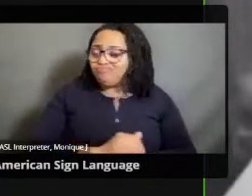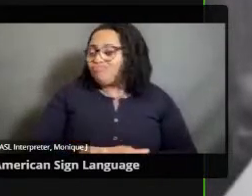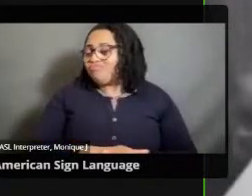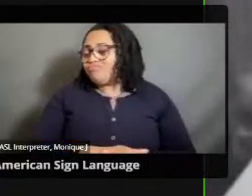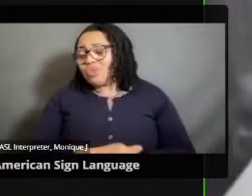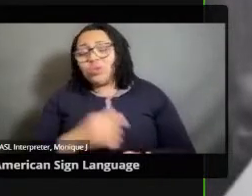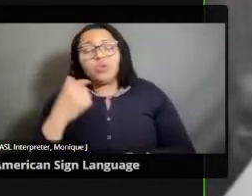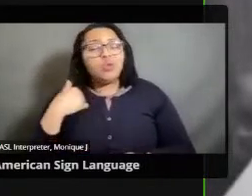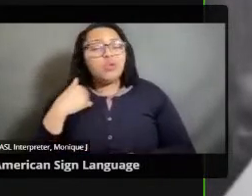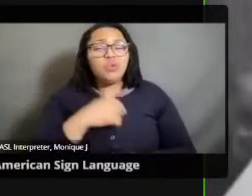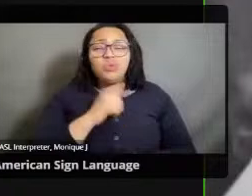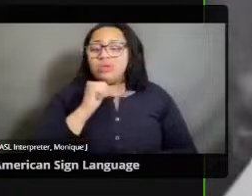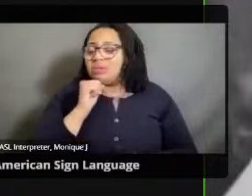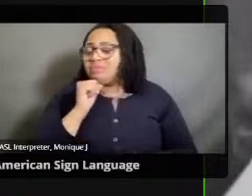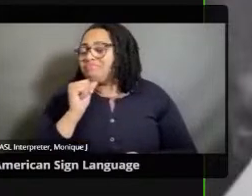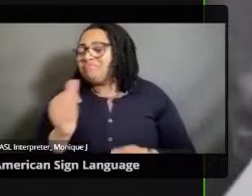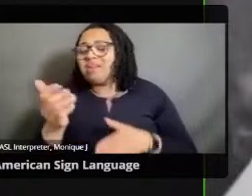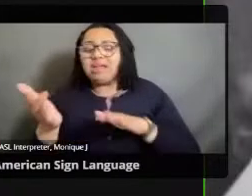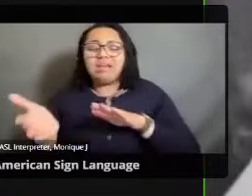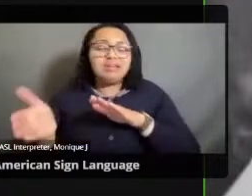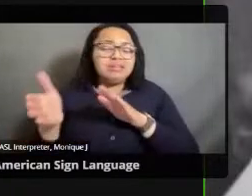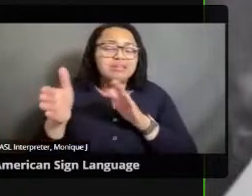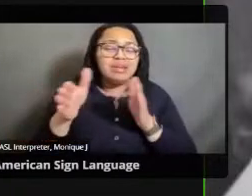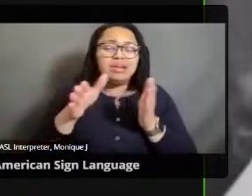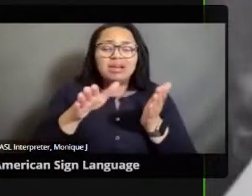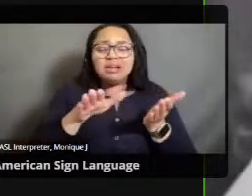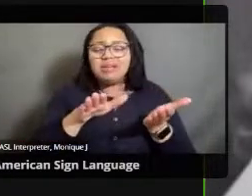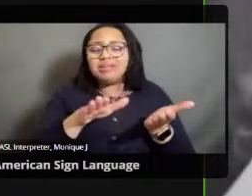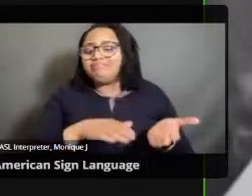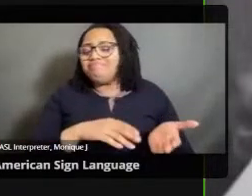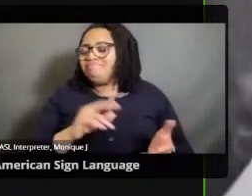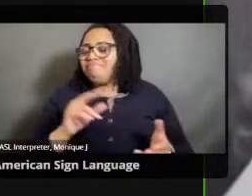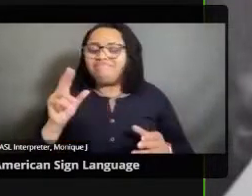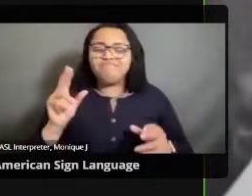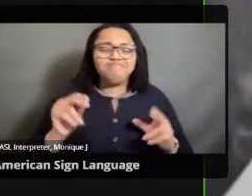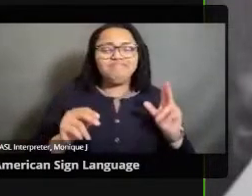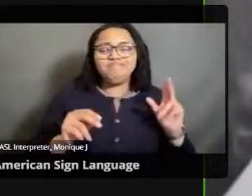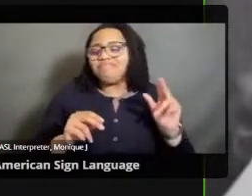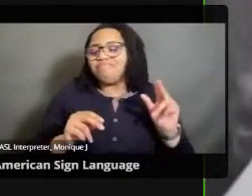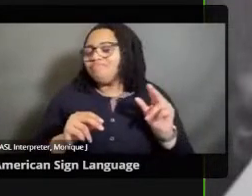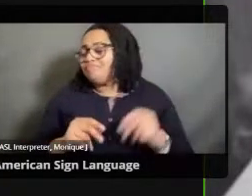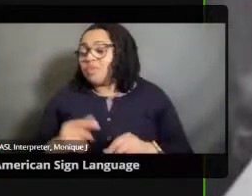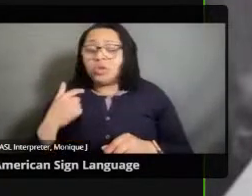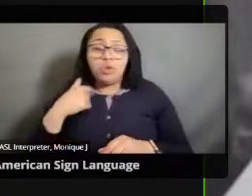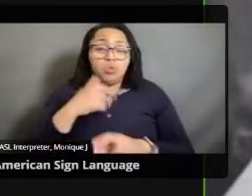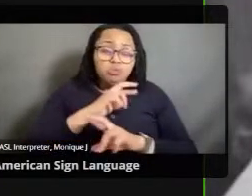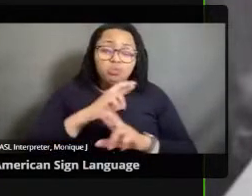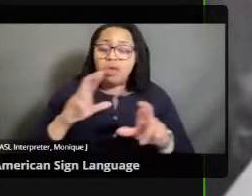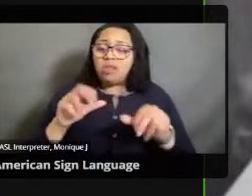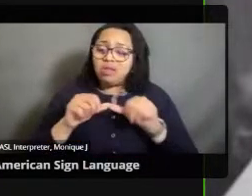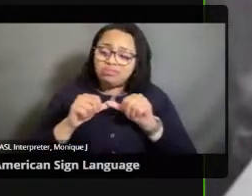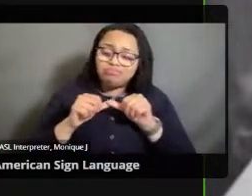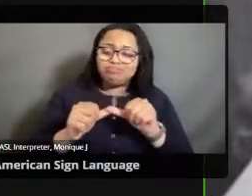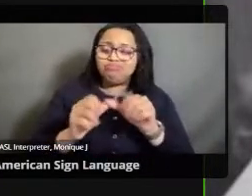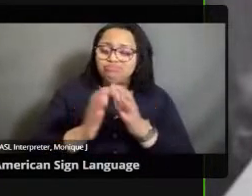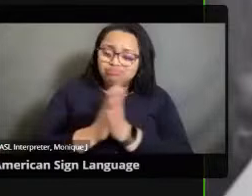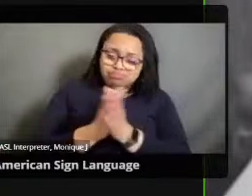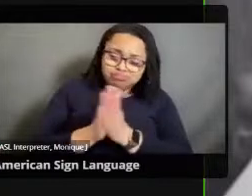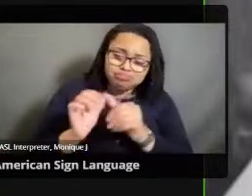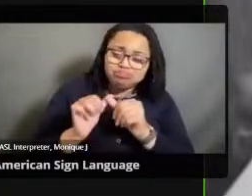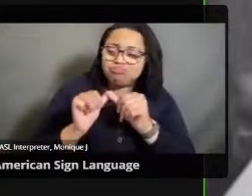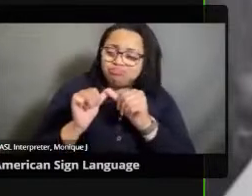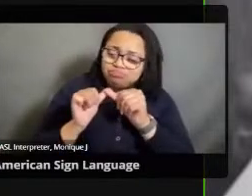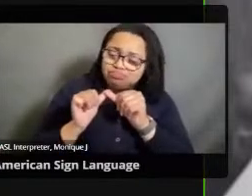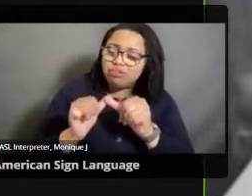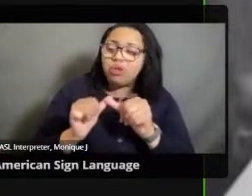We did not die. And we're ready to carry on. And